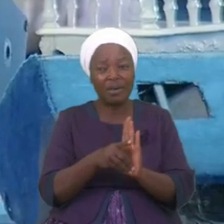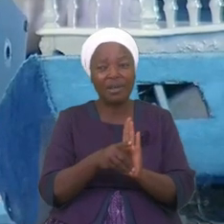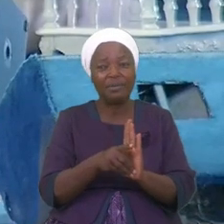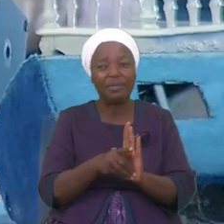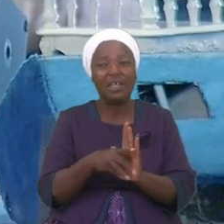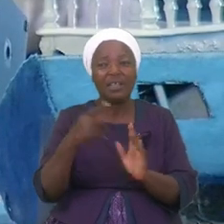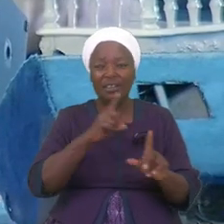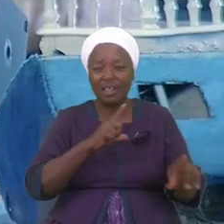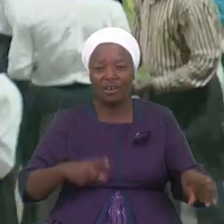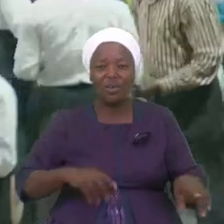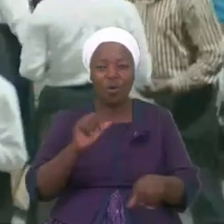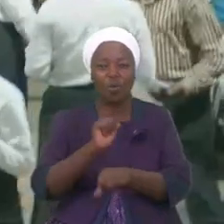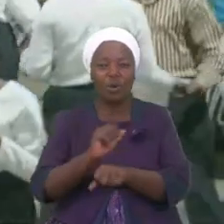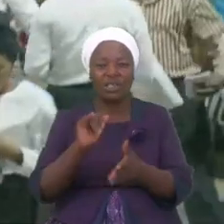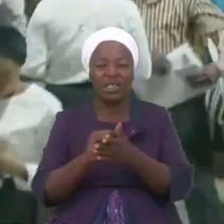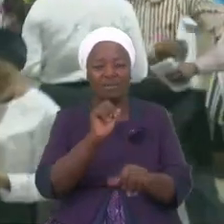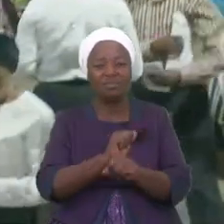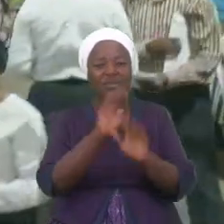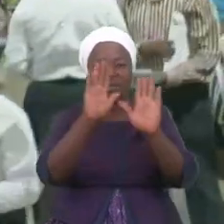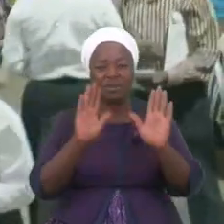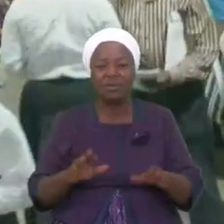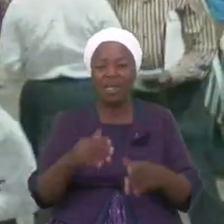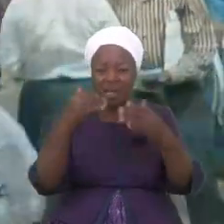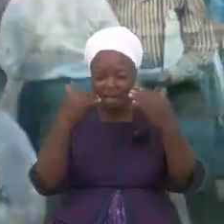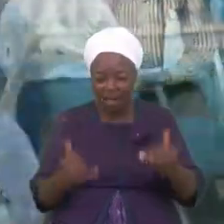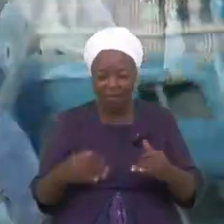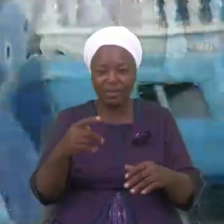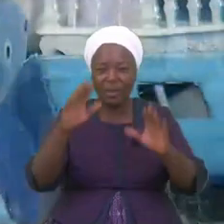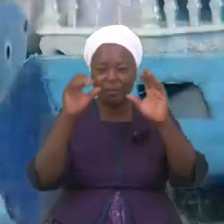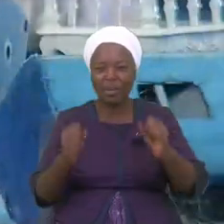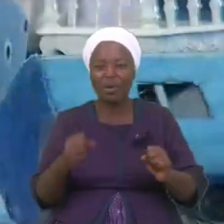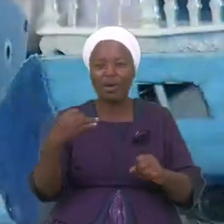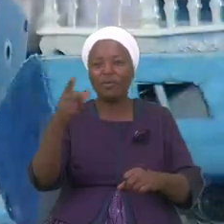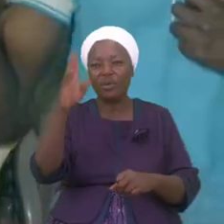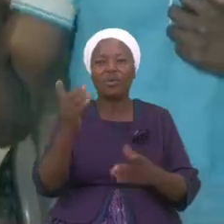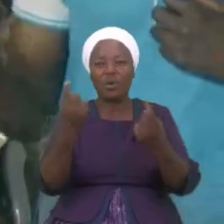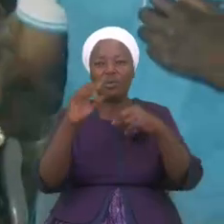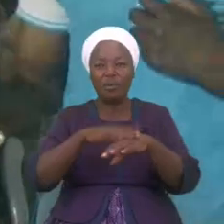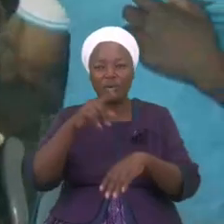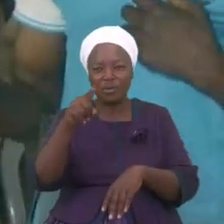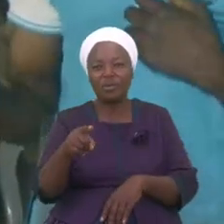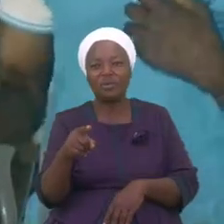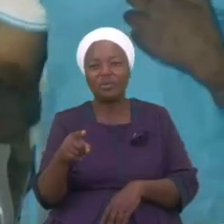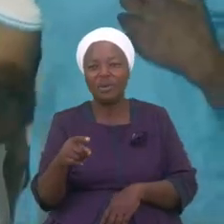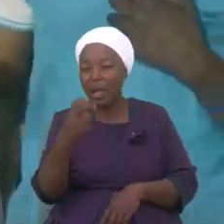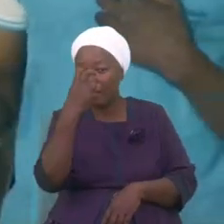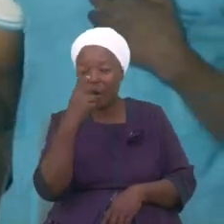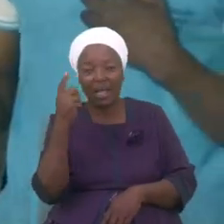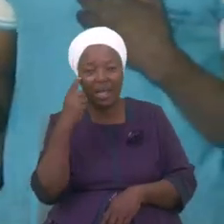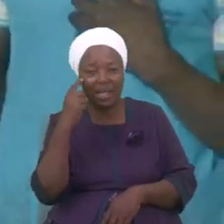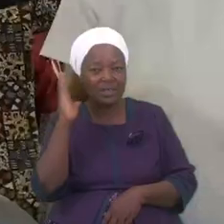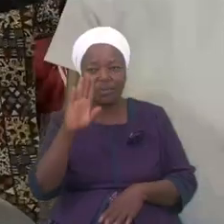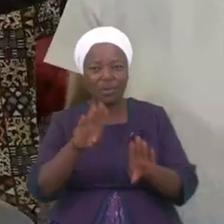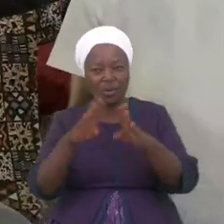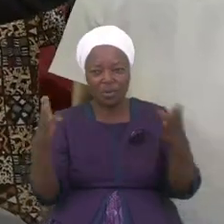worked the miracles. And right now, the power of God will come upon you. Blind eyes will